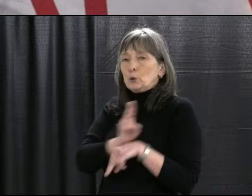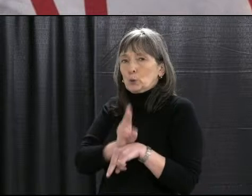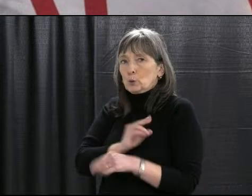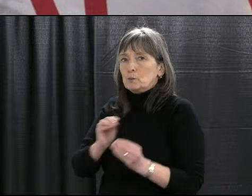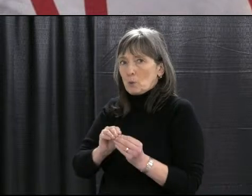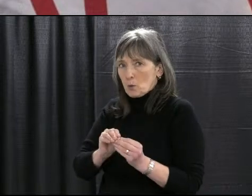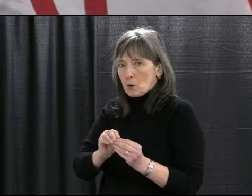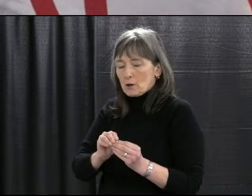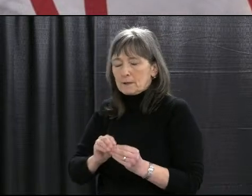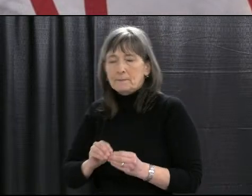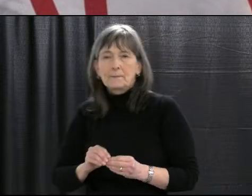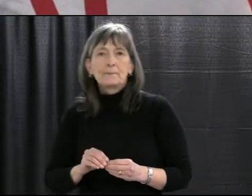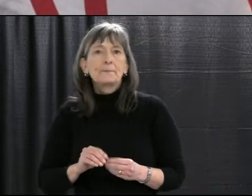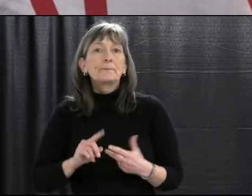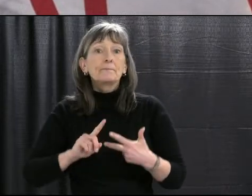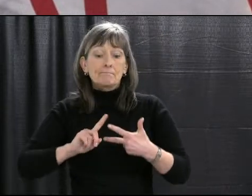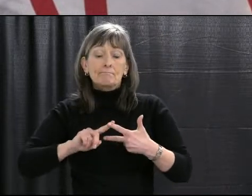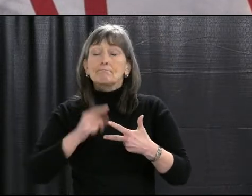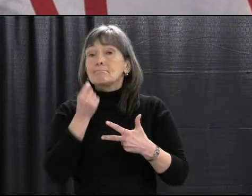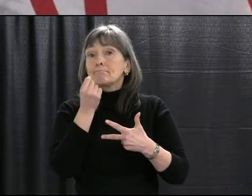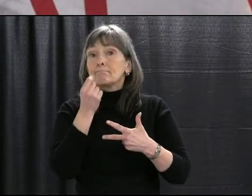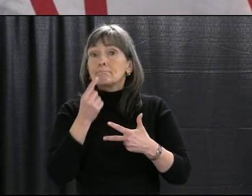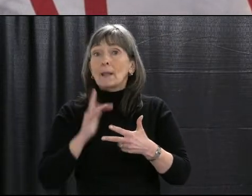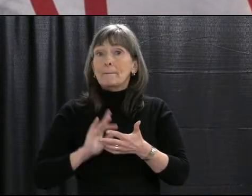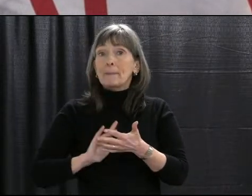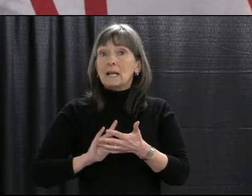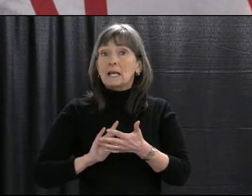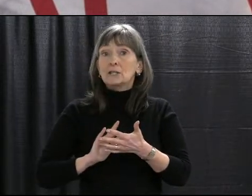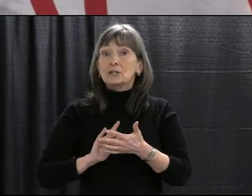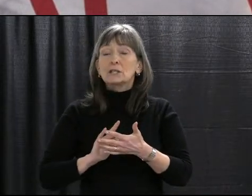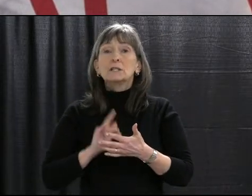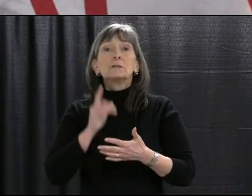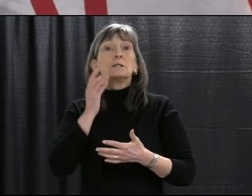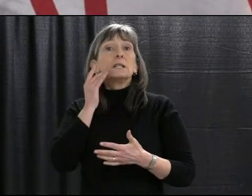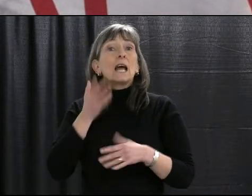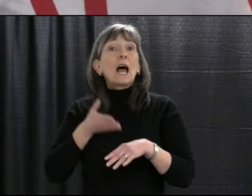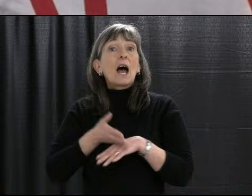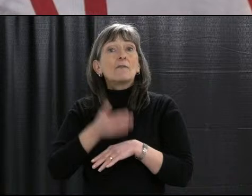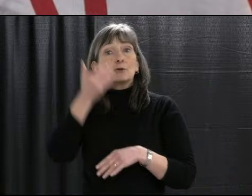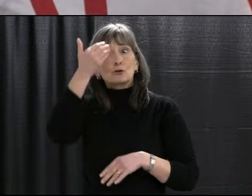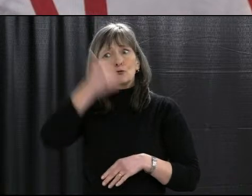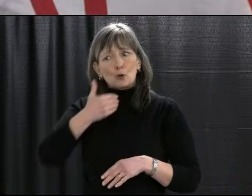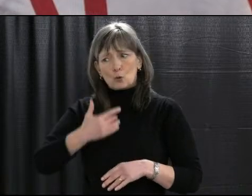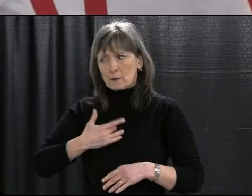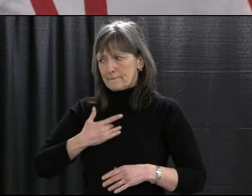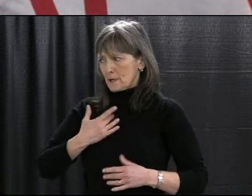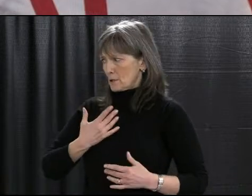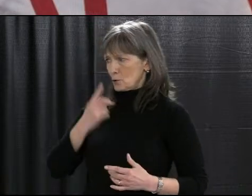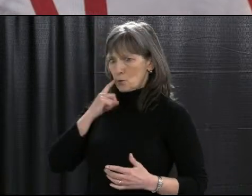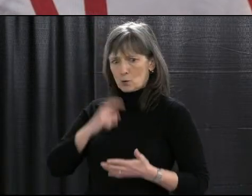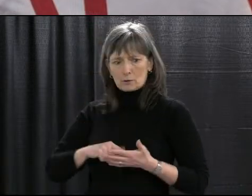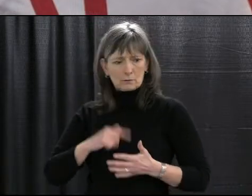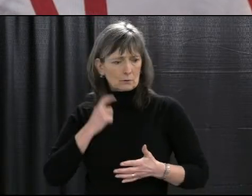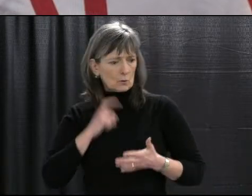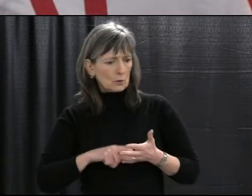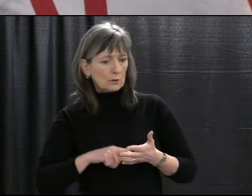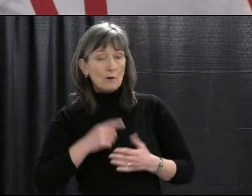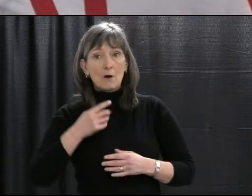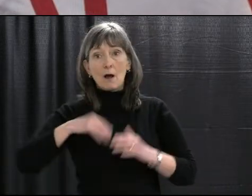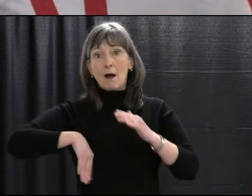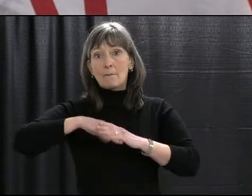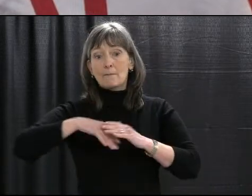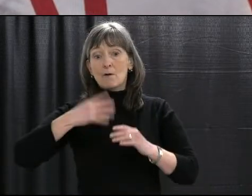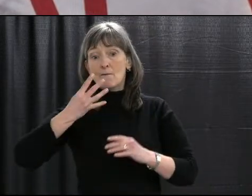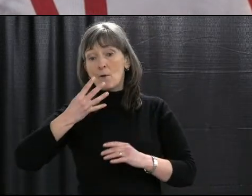These drugs should be given within 4.5 hours after stroke symptoms start, and their use